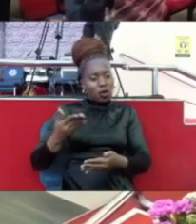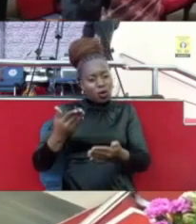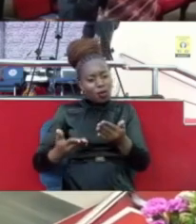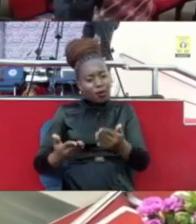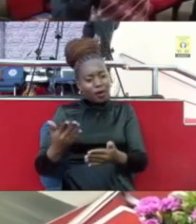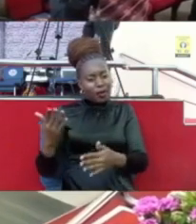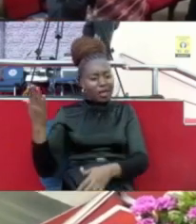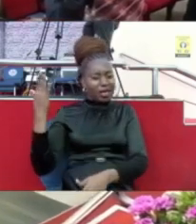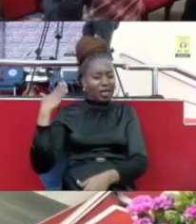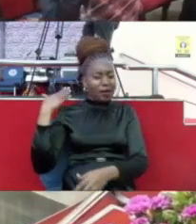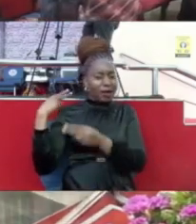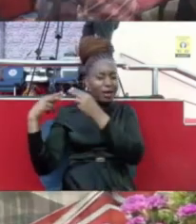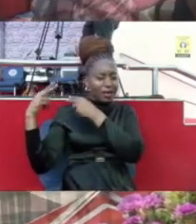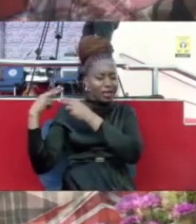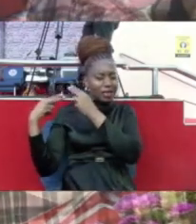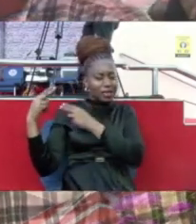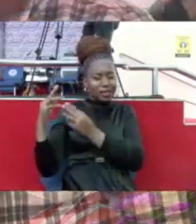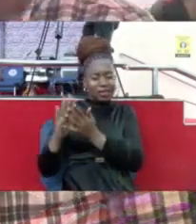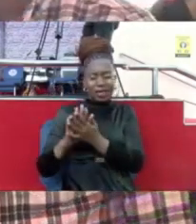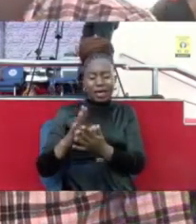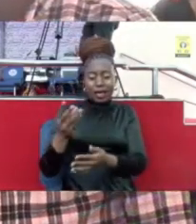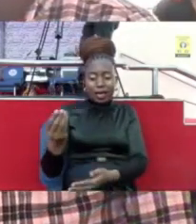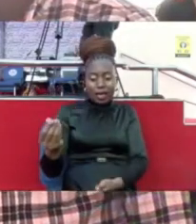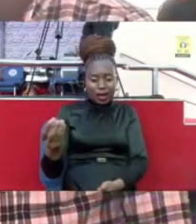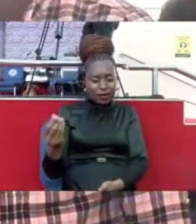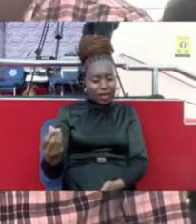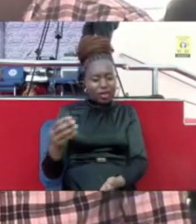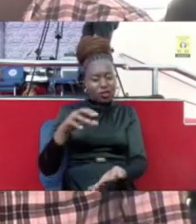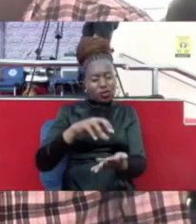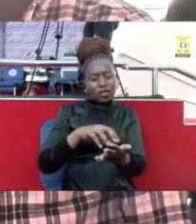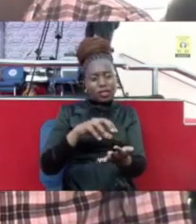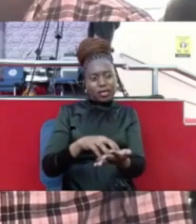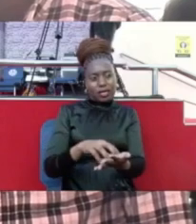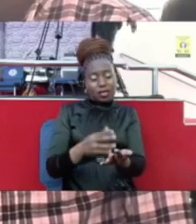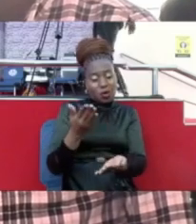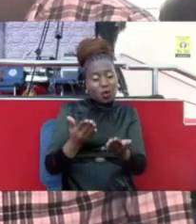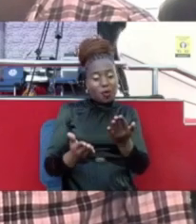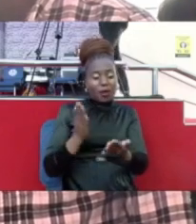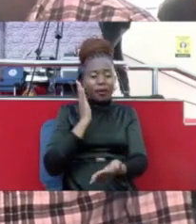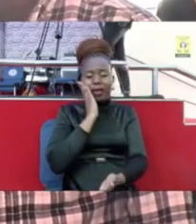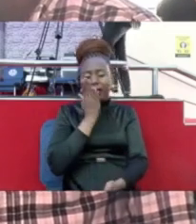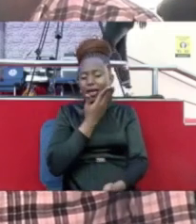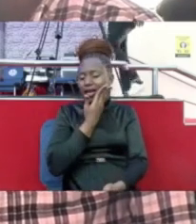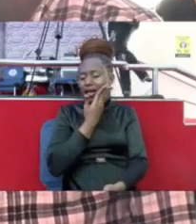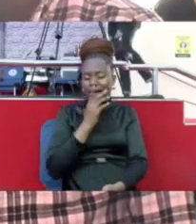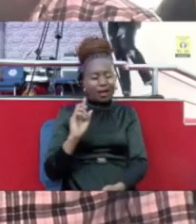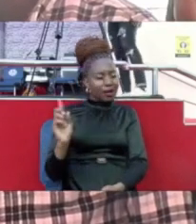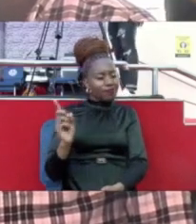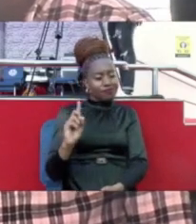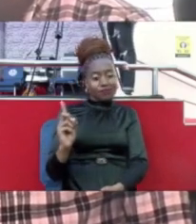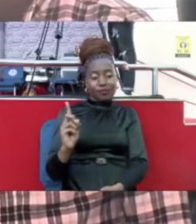Hata mahali wametoka. Or financial status. Ama hali yao ya kifedha. Or color. Ama rangi yao. You love them